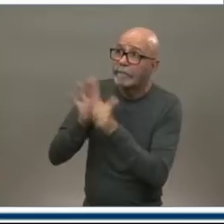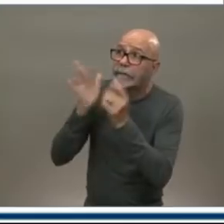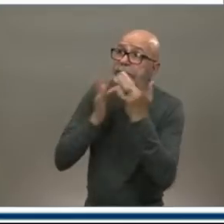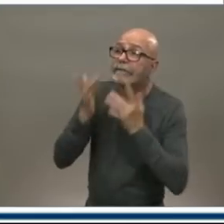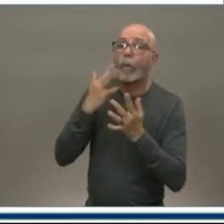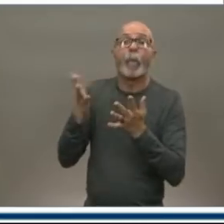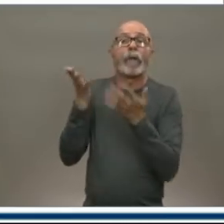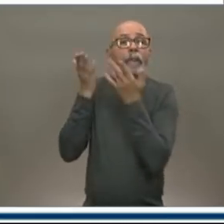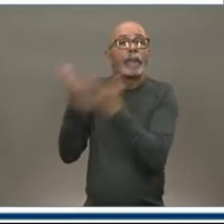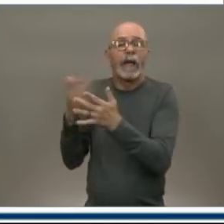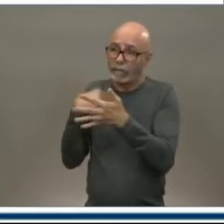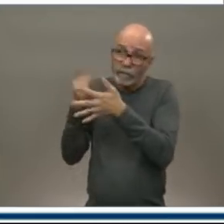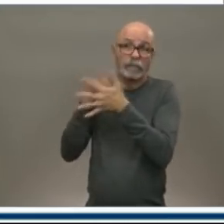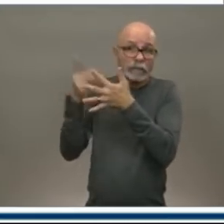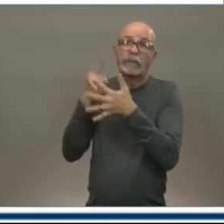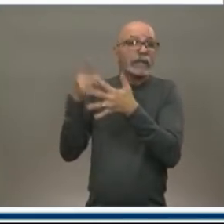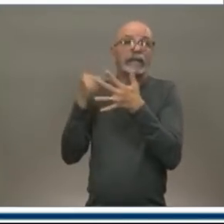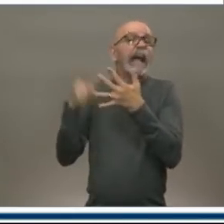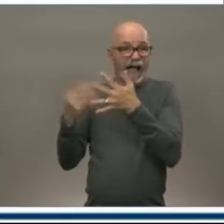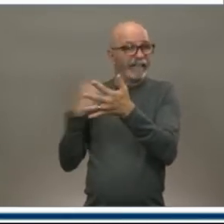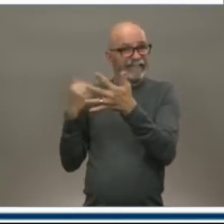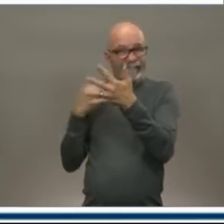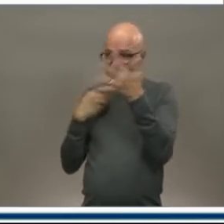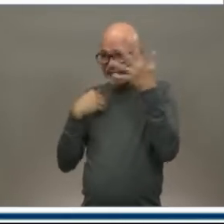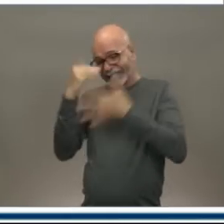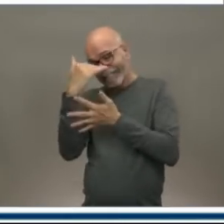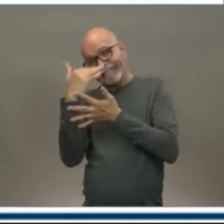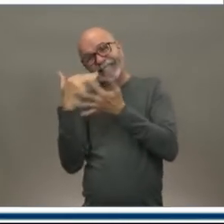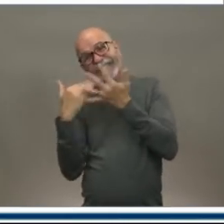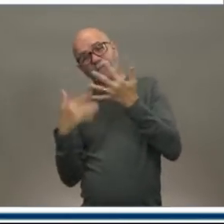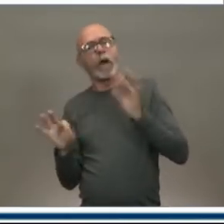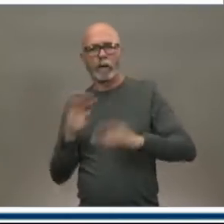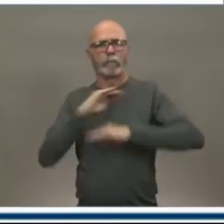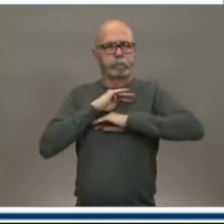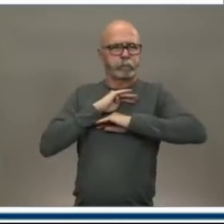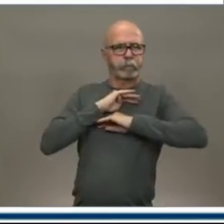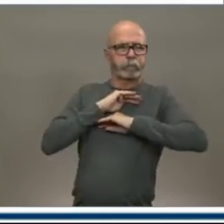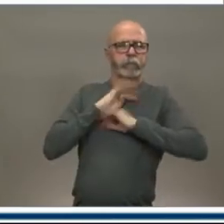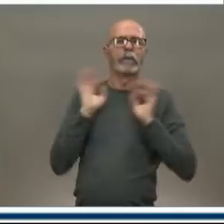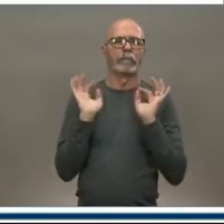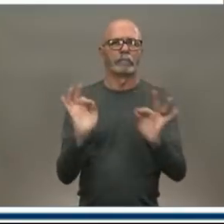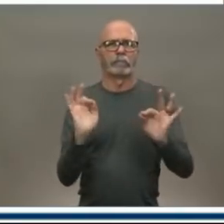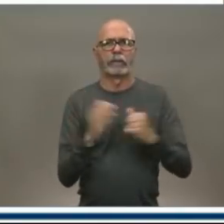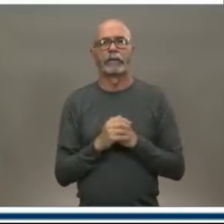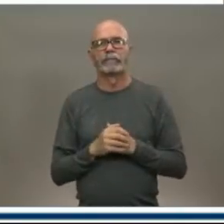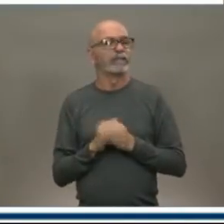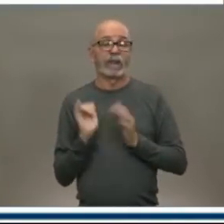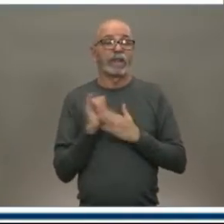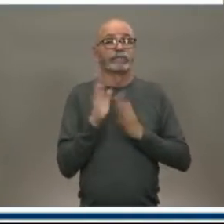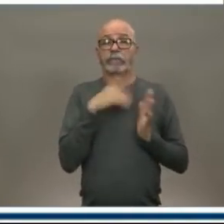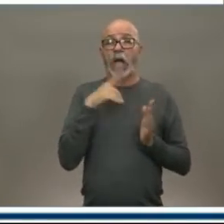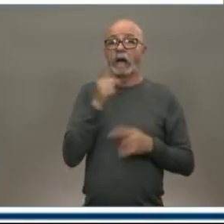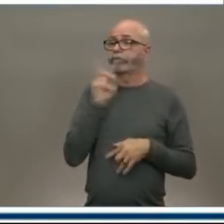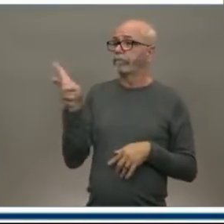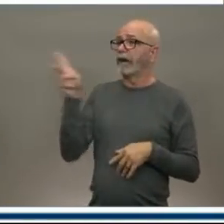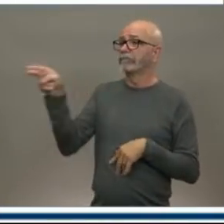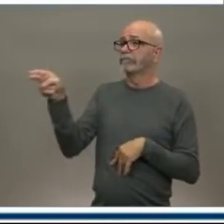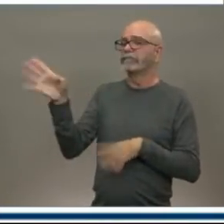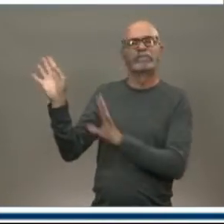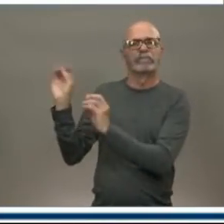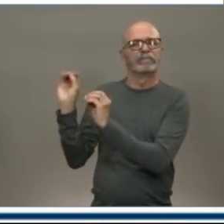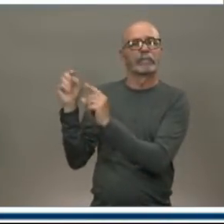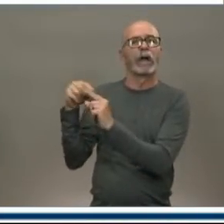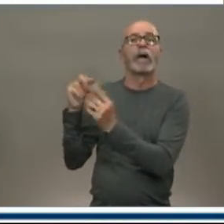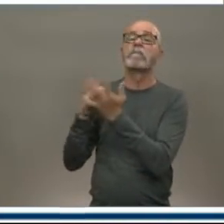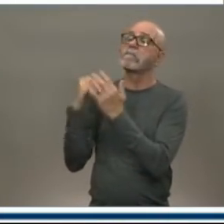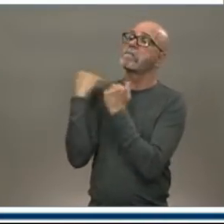schools beyond those those learning hours, if you will. So I don't see that, frankly, as a loosening of restrictions. It's